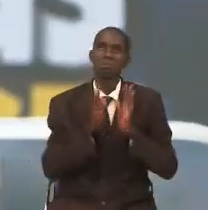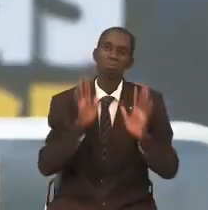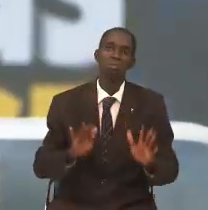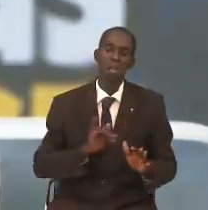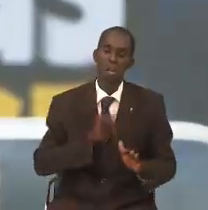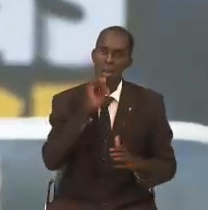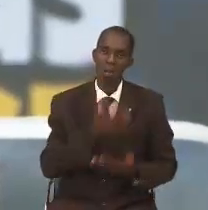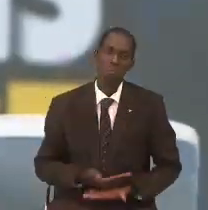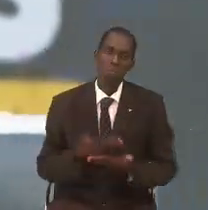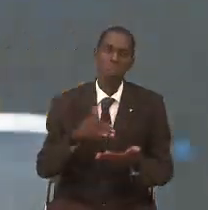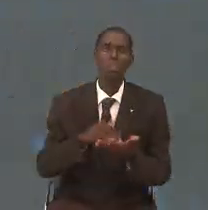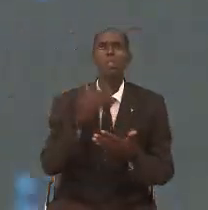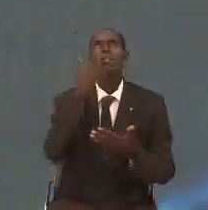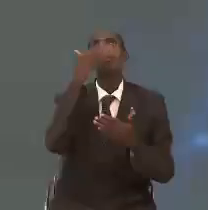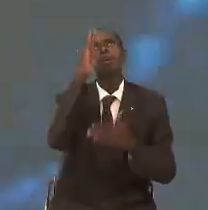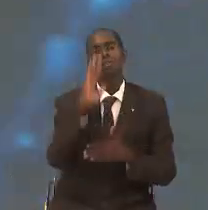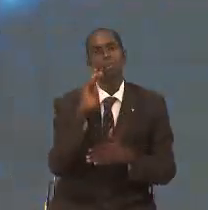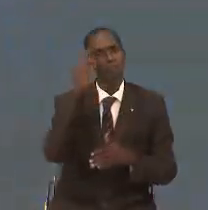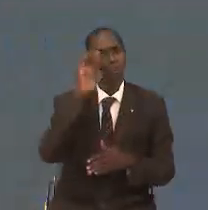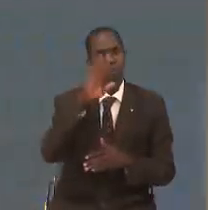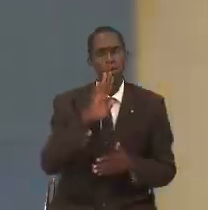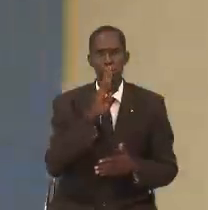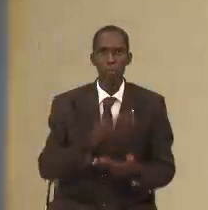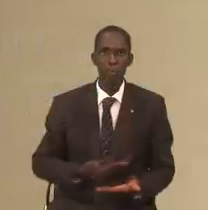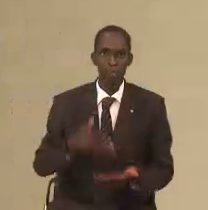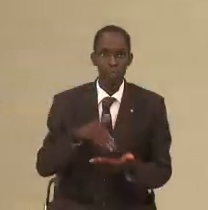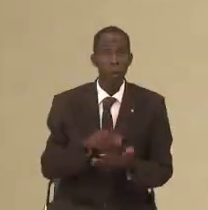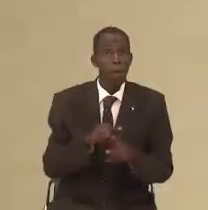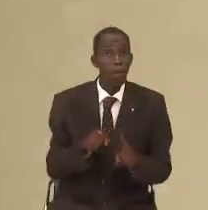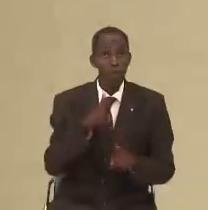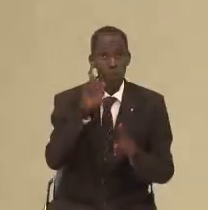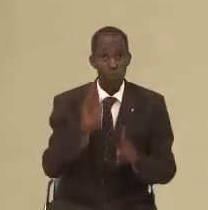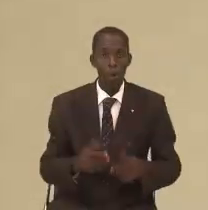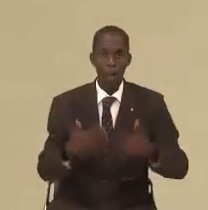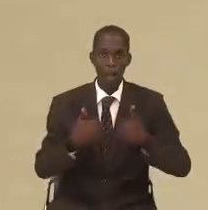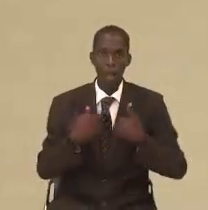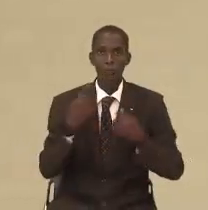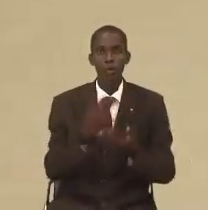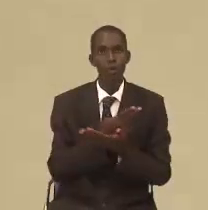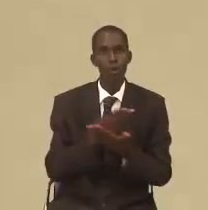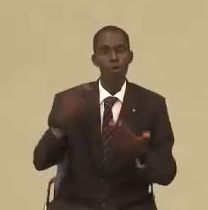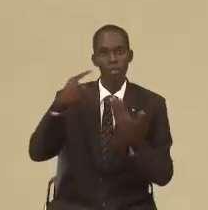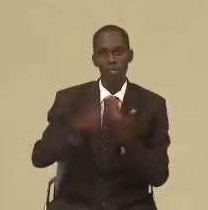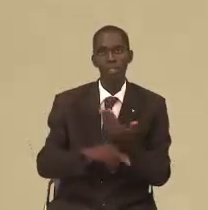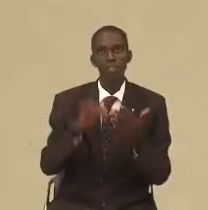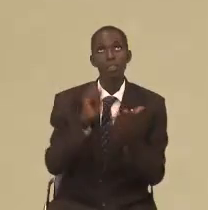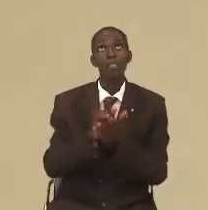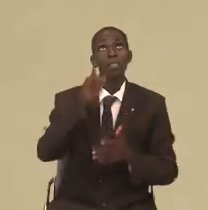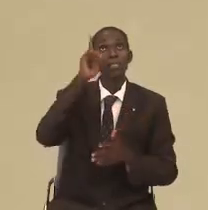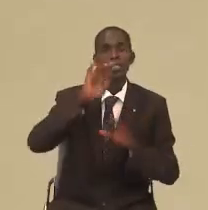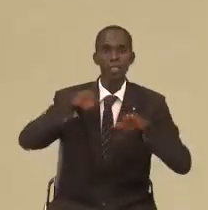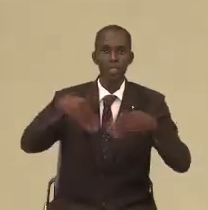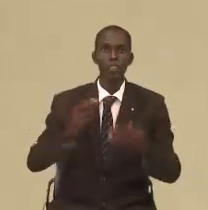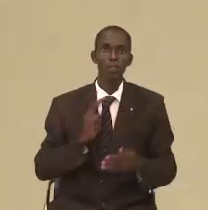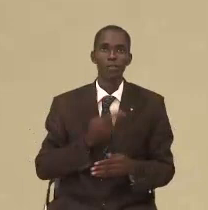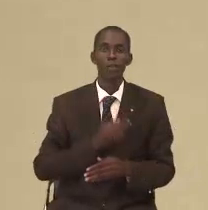for being born again, but you must have the holiness that he gives us by